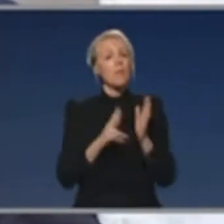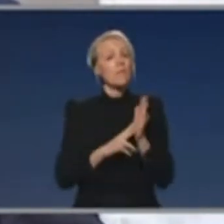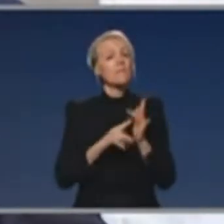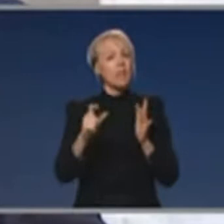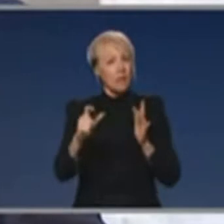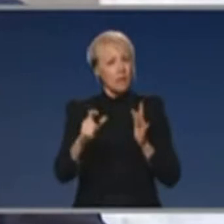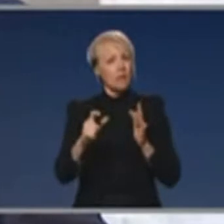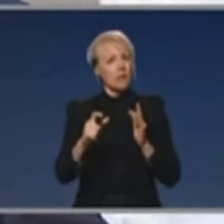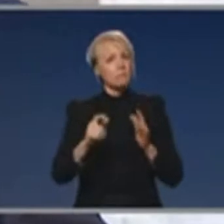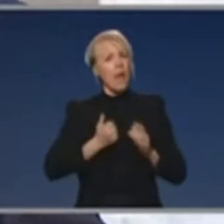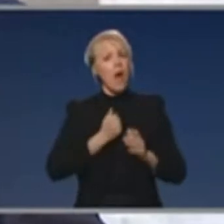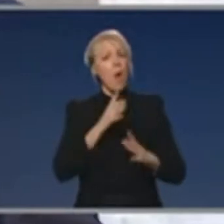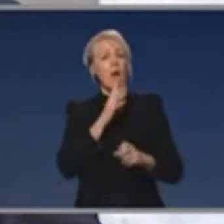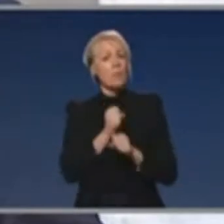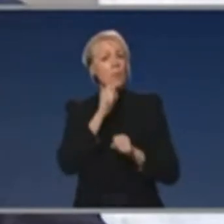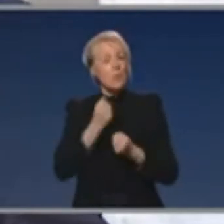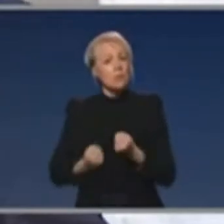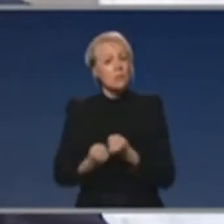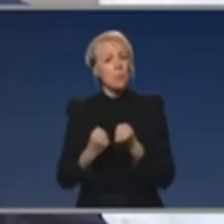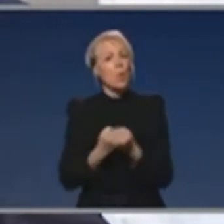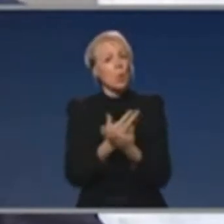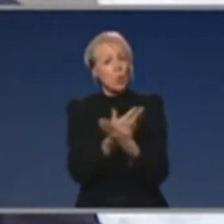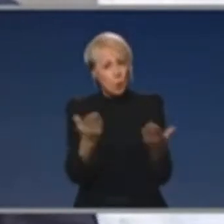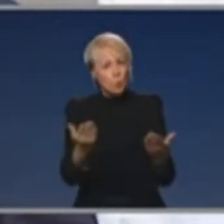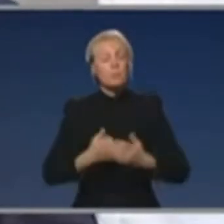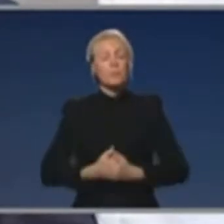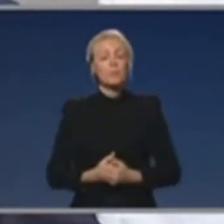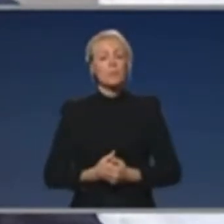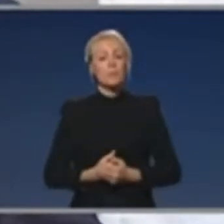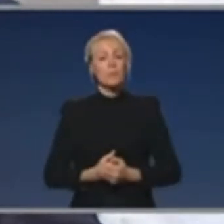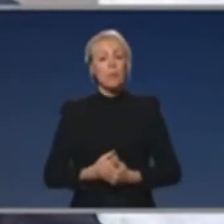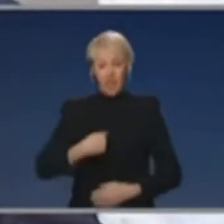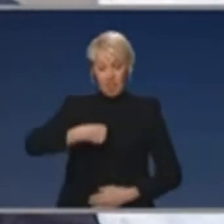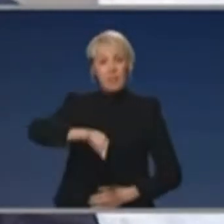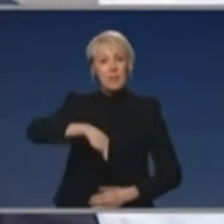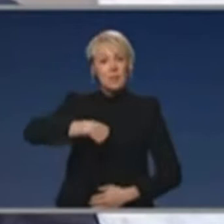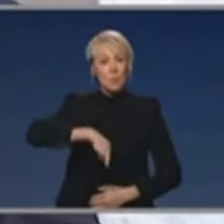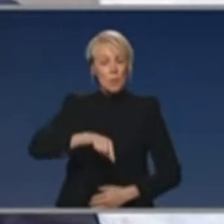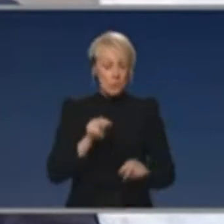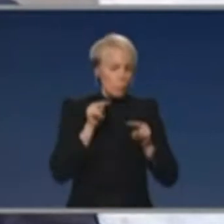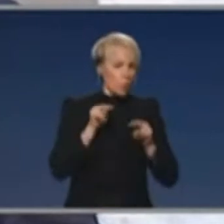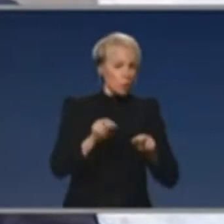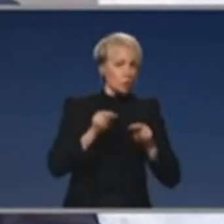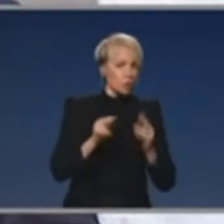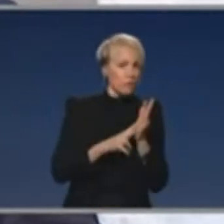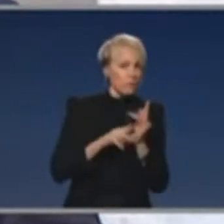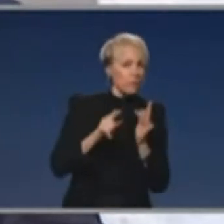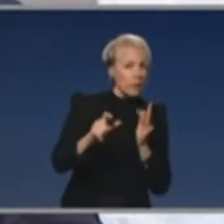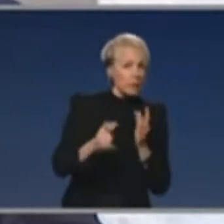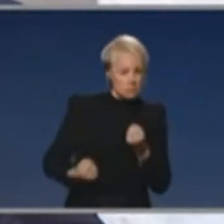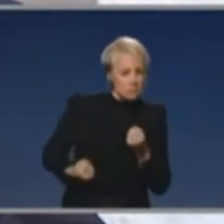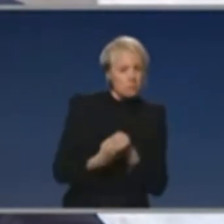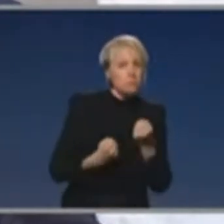can. Over the course of this week, we've been responding to the changes that have been put in place by the Victorian Government to